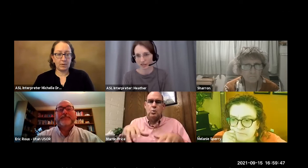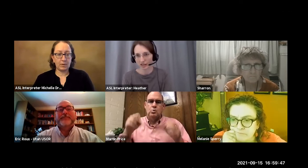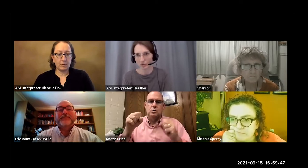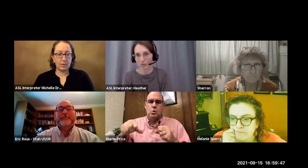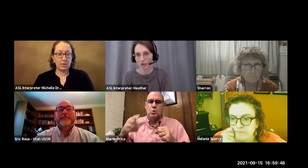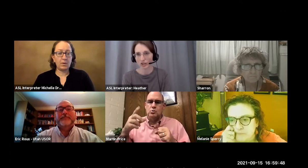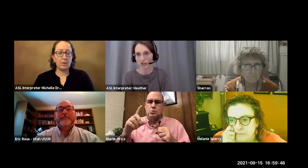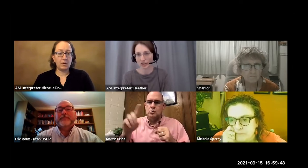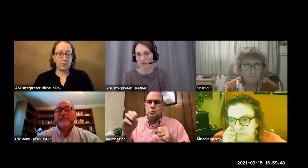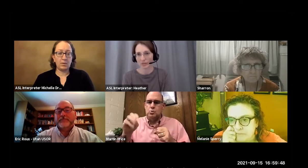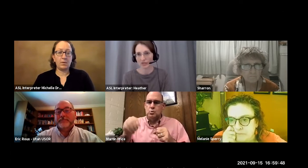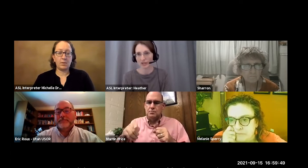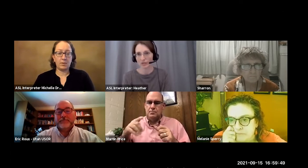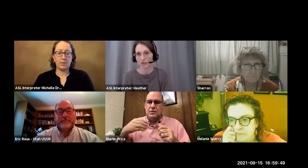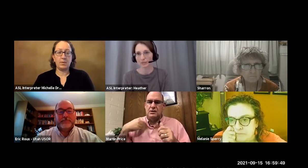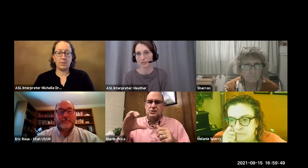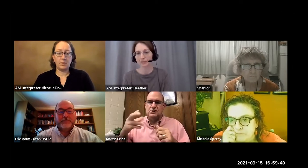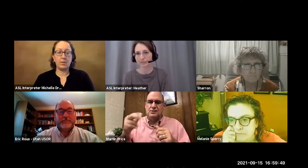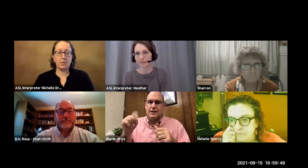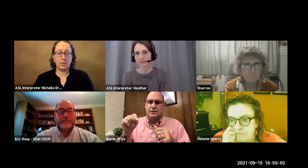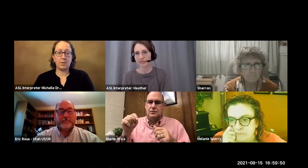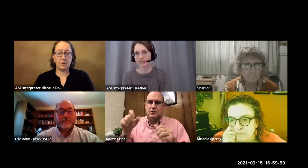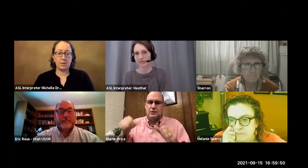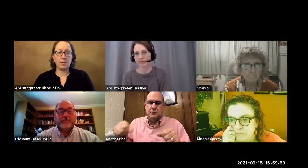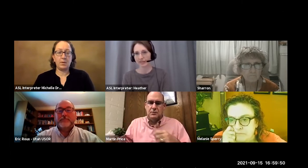hasn't worked or hasn't been available.